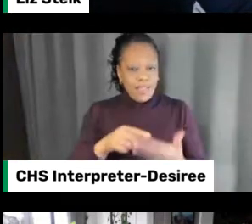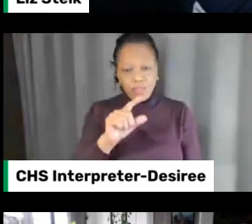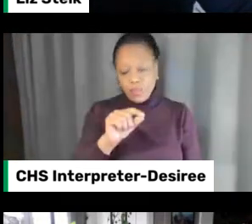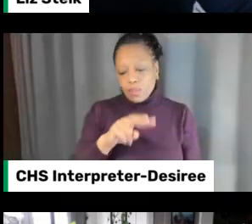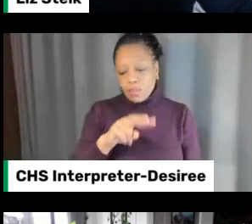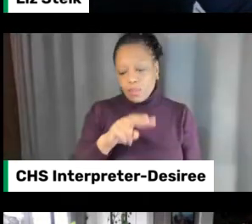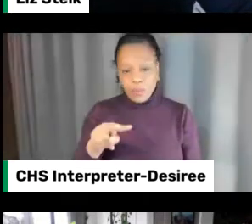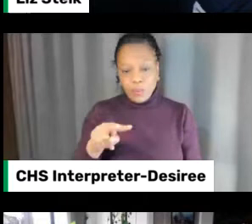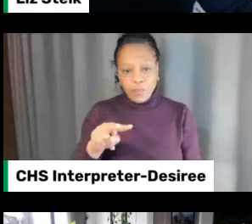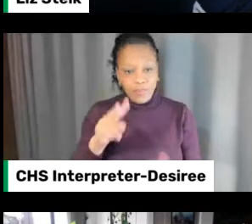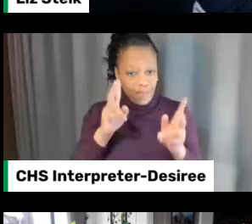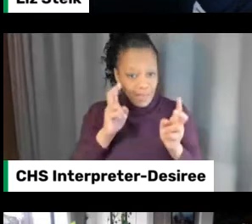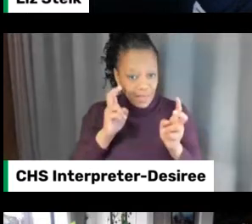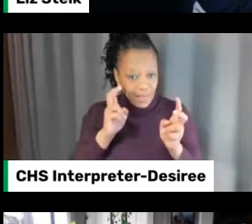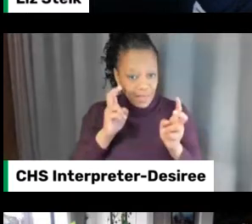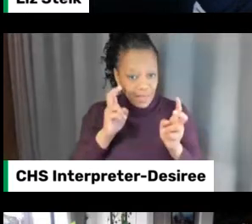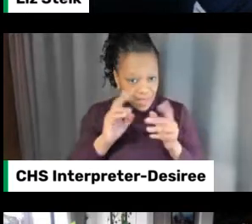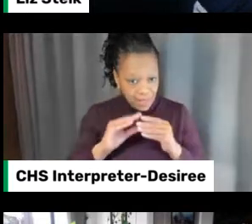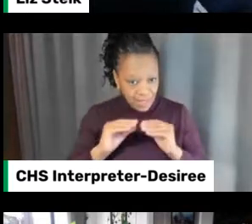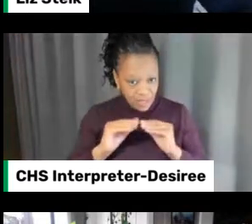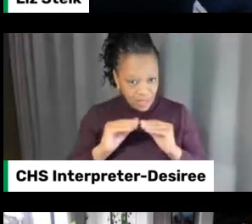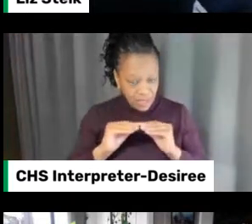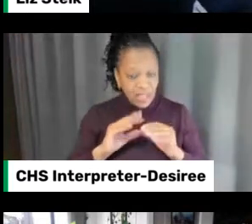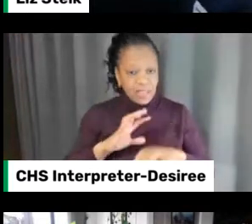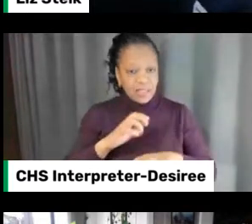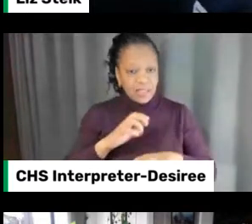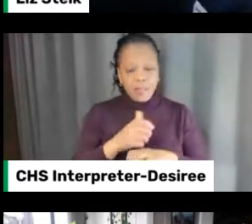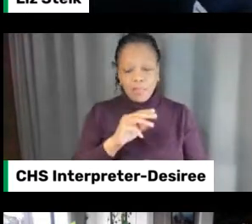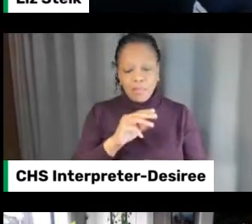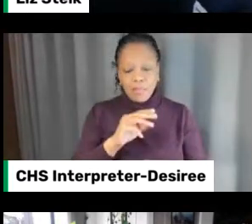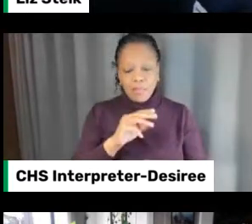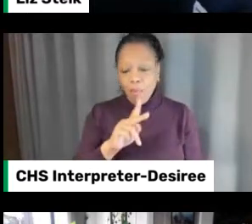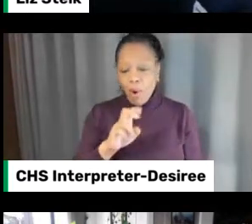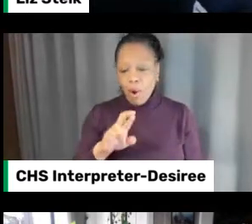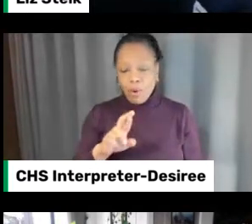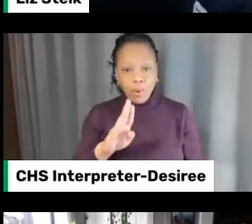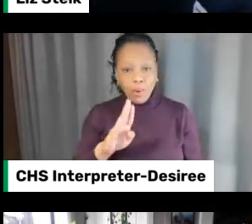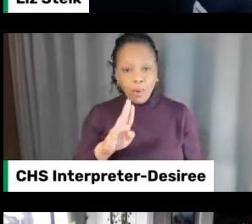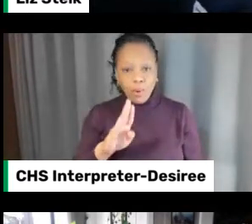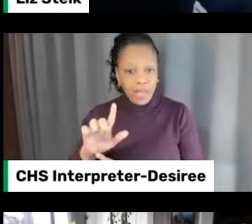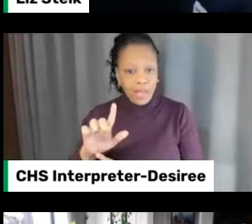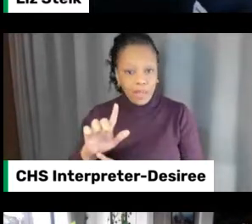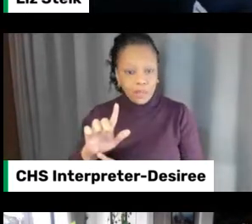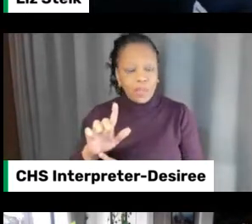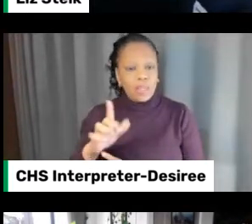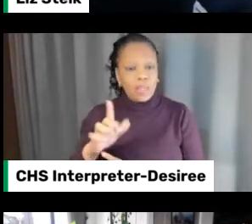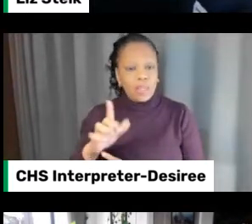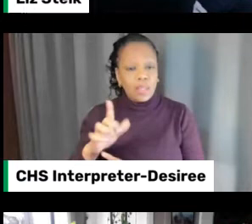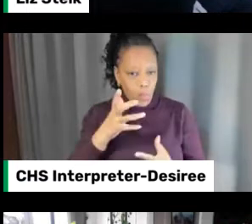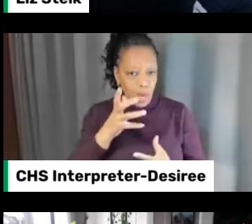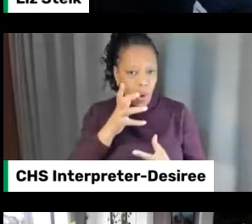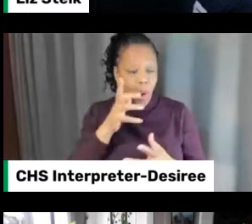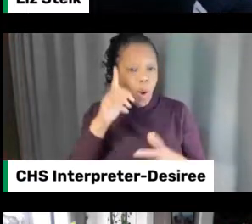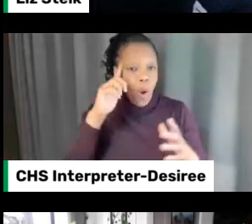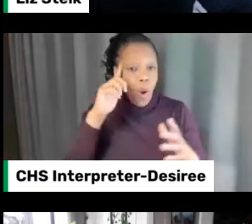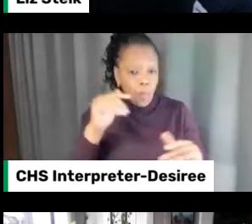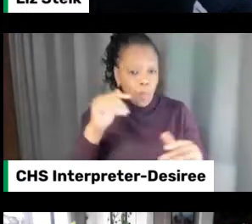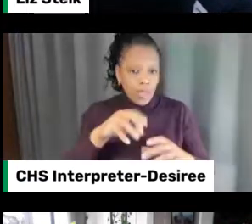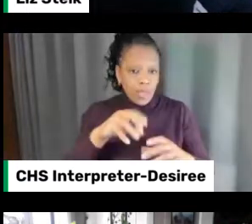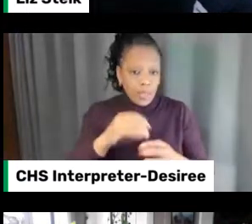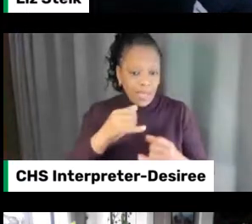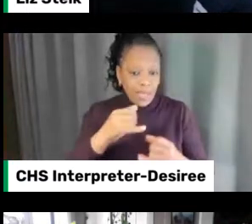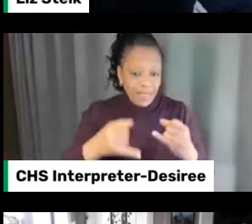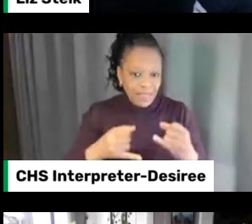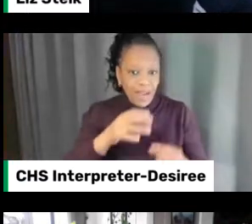it's hearings, it's developing marker bills or bills that we hope will eventually make its way into the final Farm Bill. And we're hoping to shape